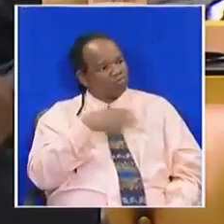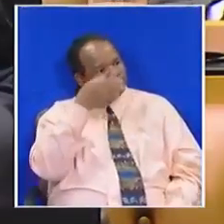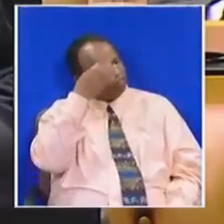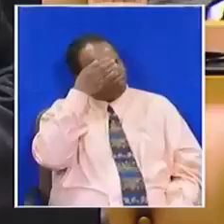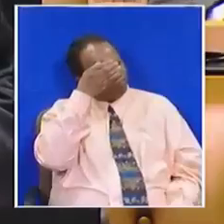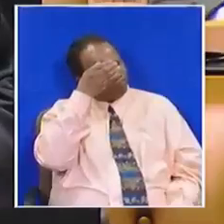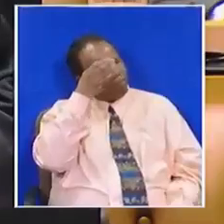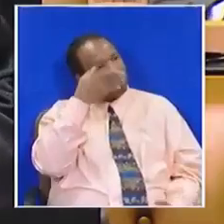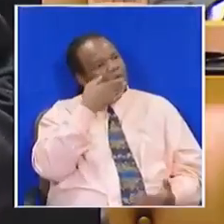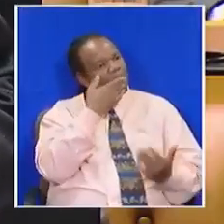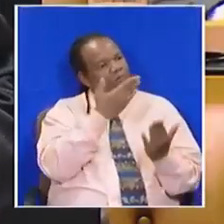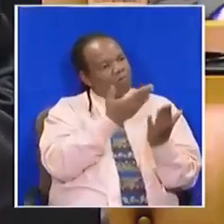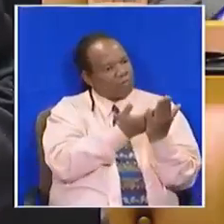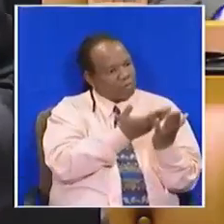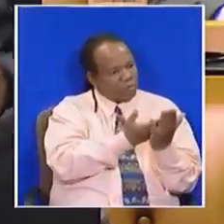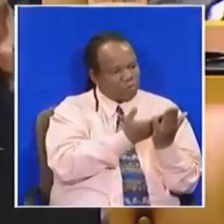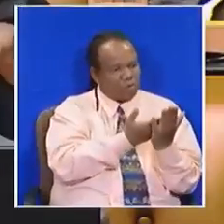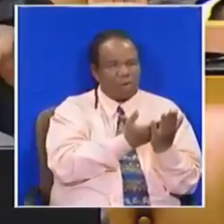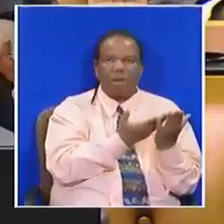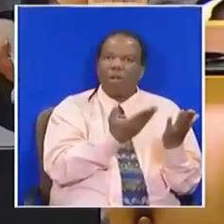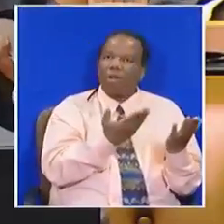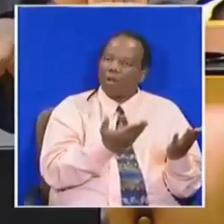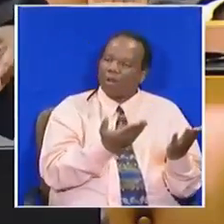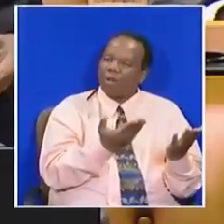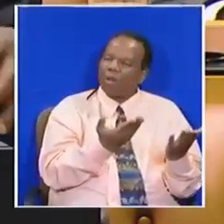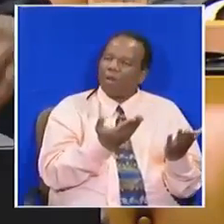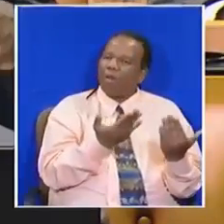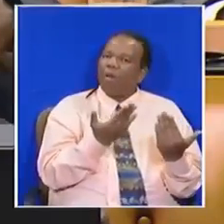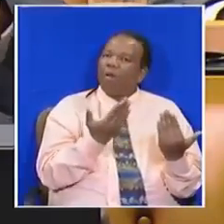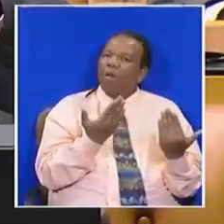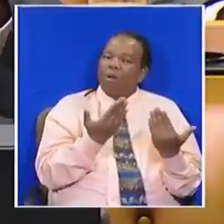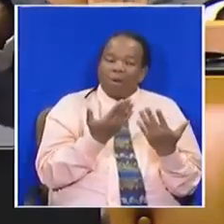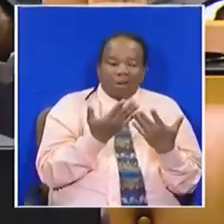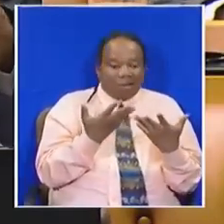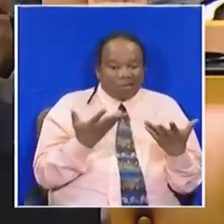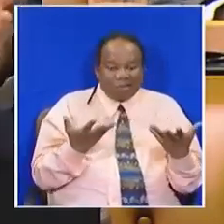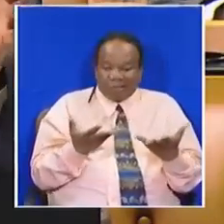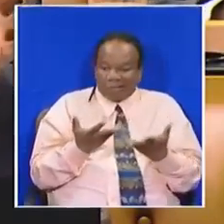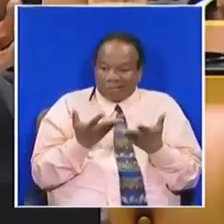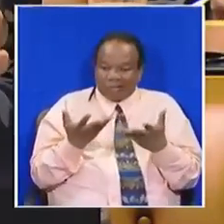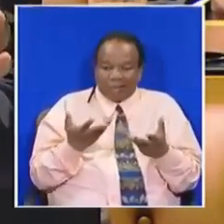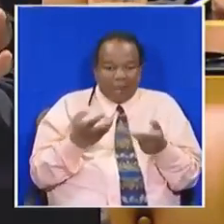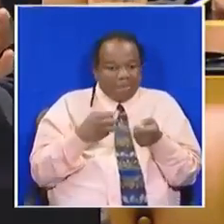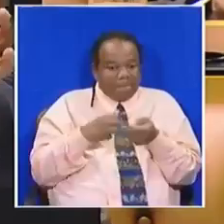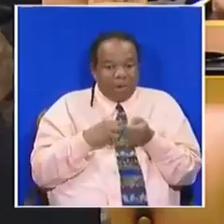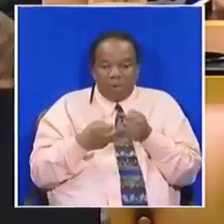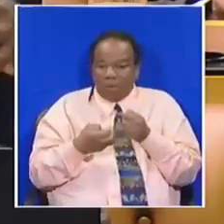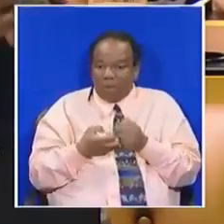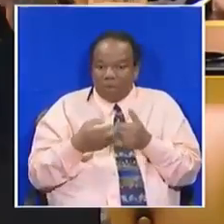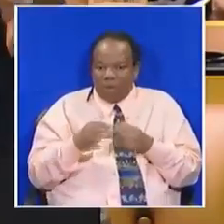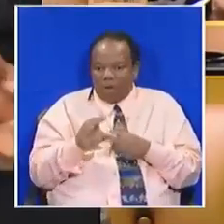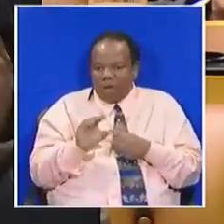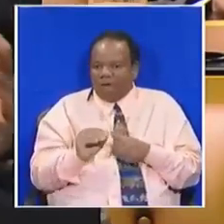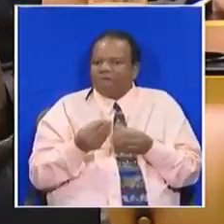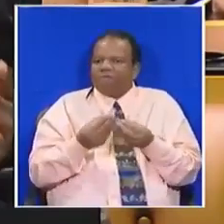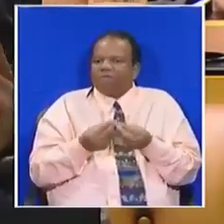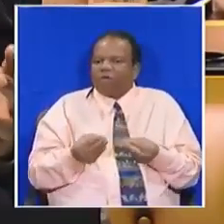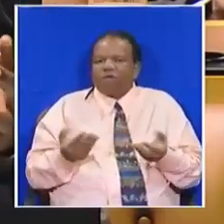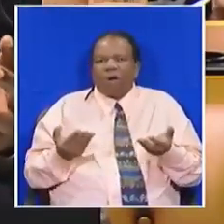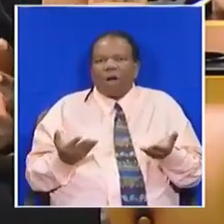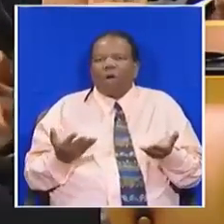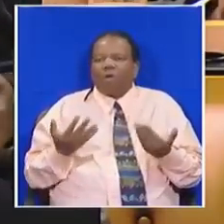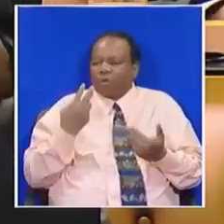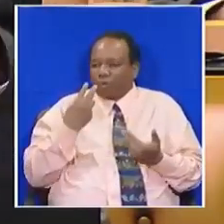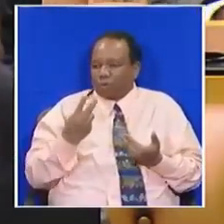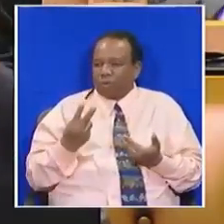put that proposal forward on how we deal with this problem that we're facing. Our economy